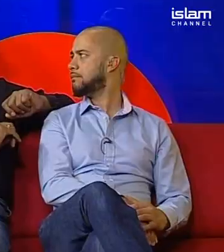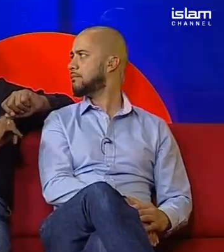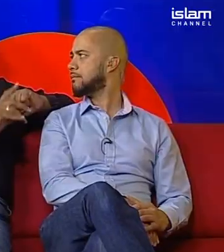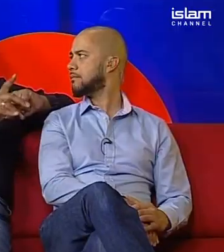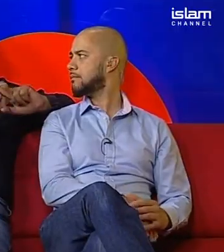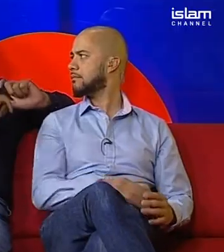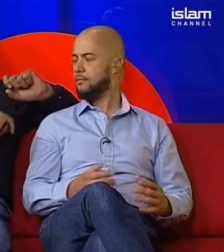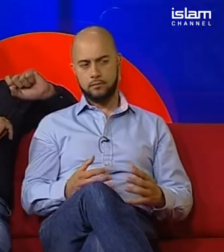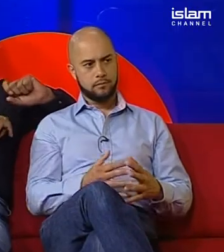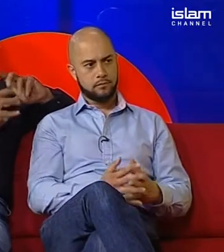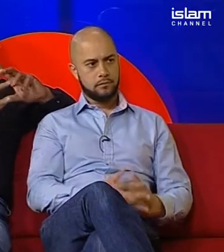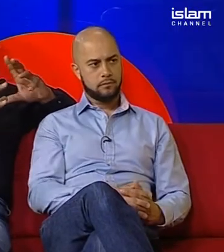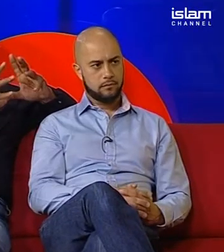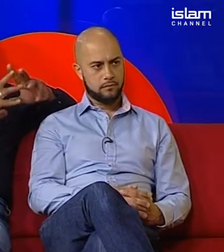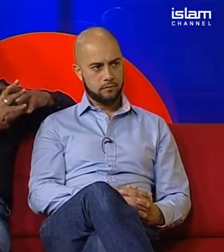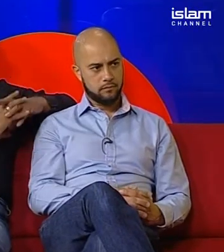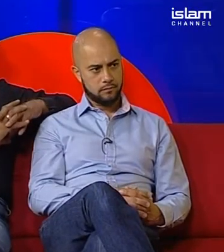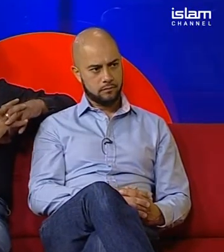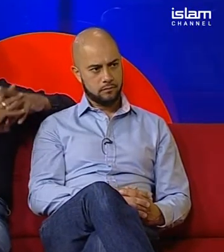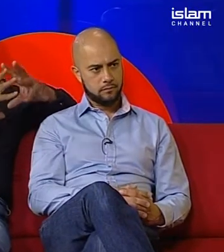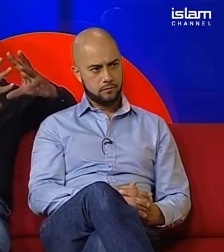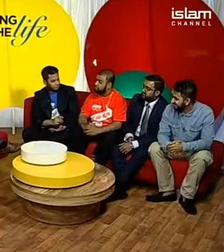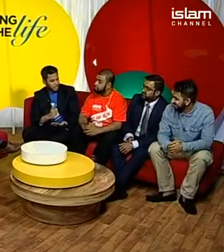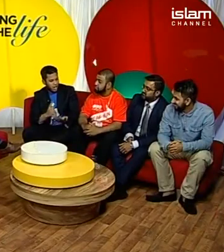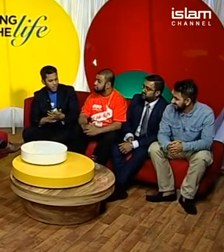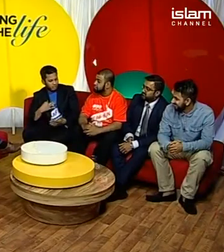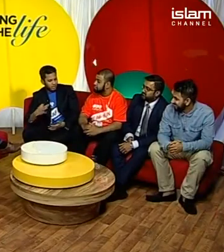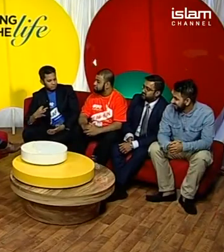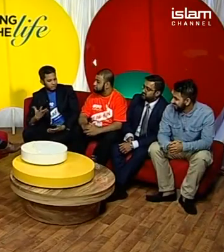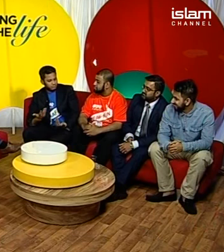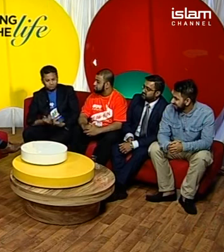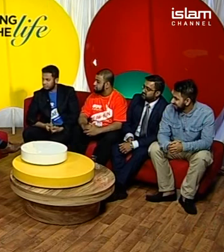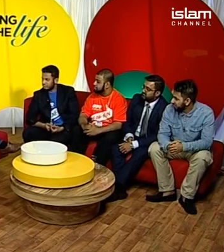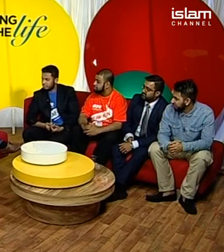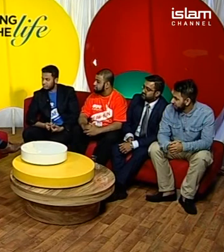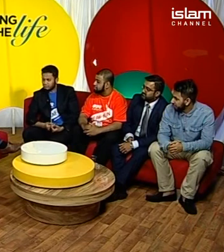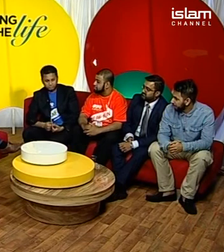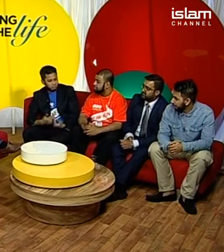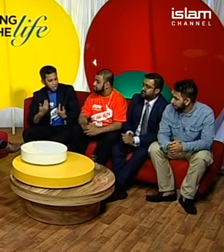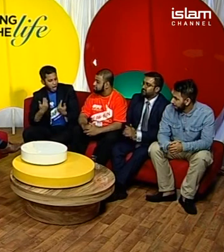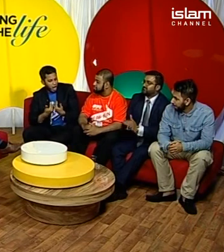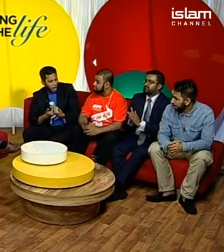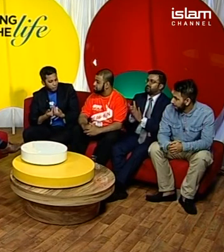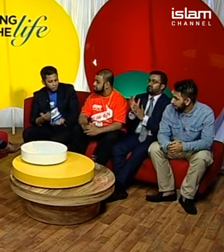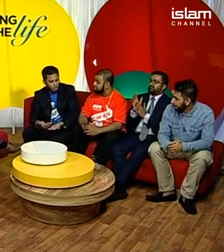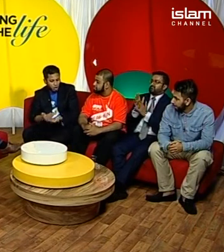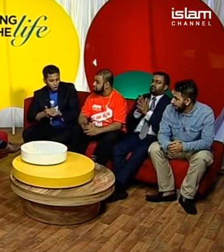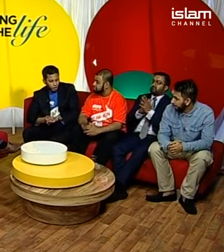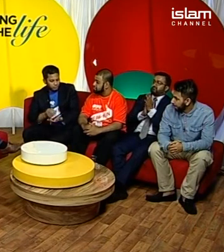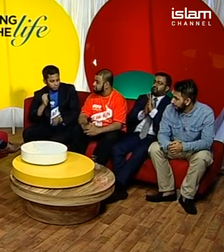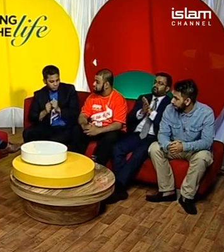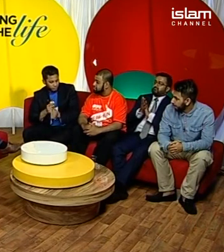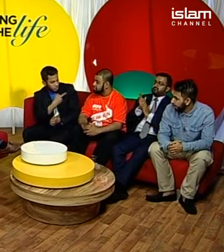that note, actually, Raheel, Lifestyle Expo this weekend, how are you guys going to accommodate people like